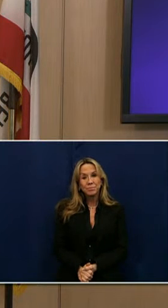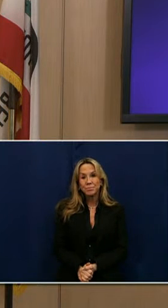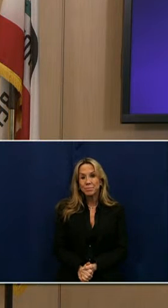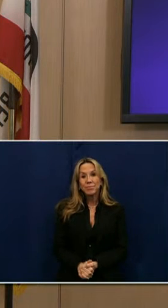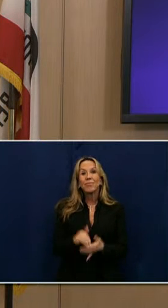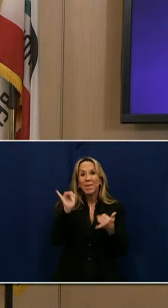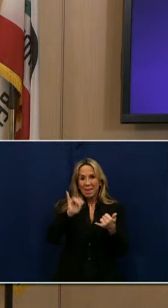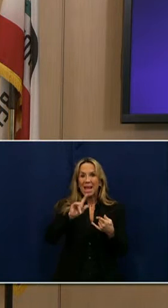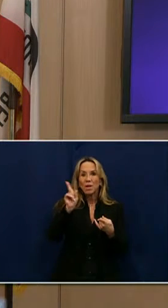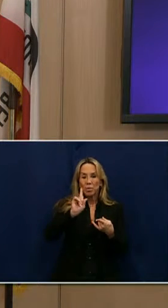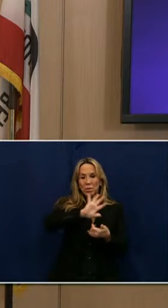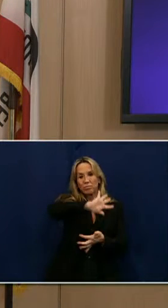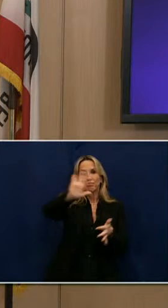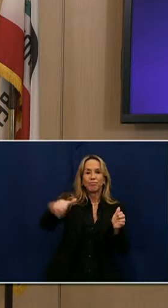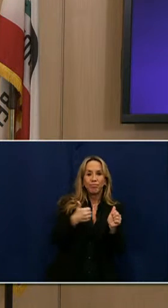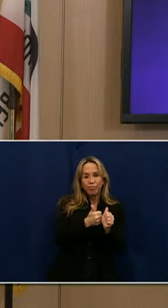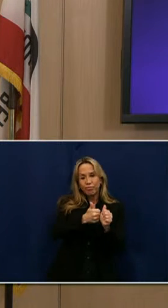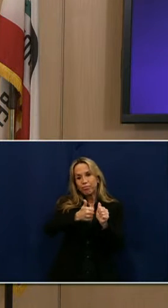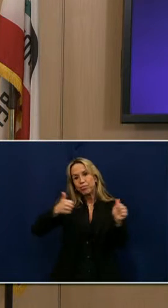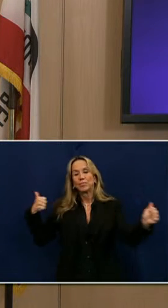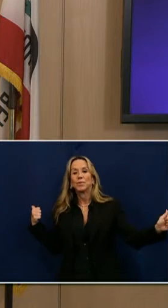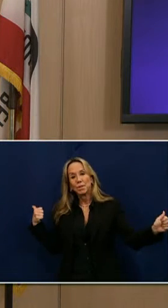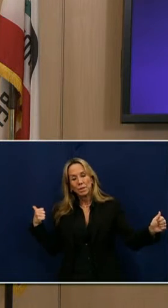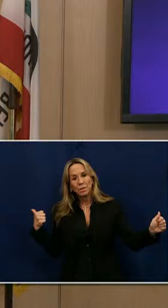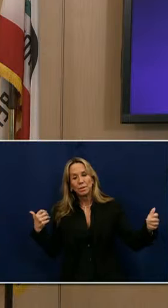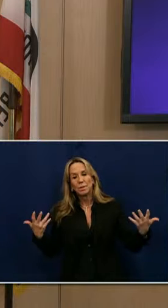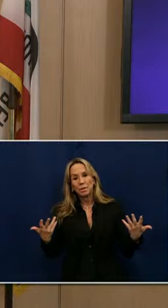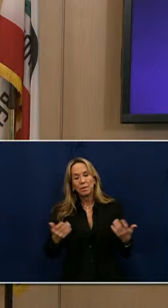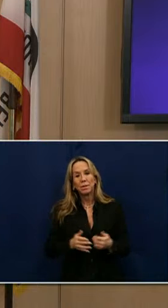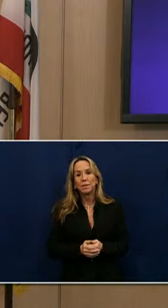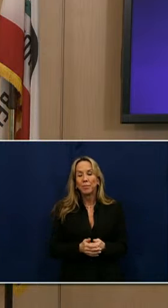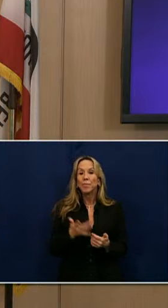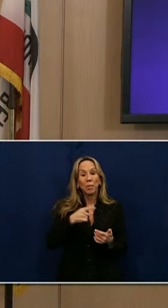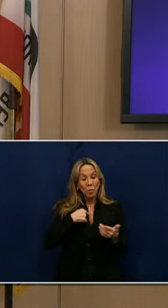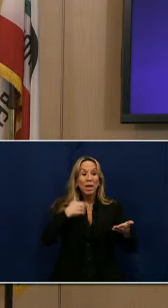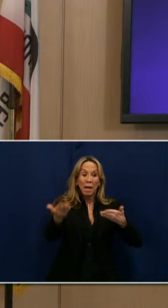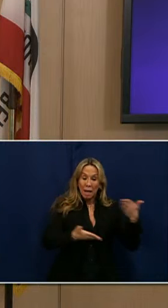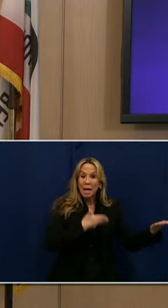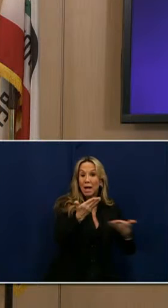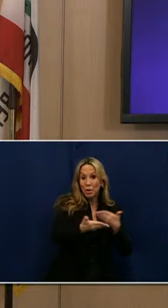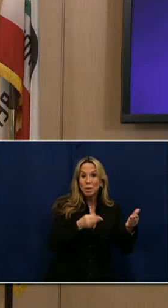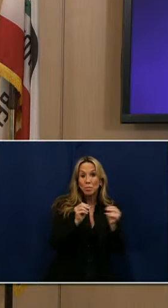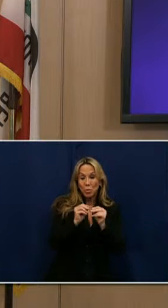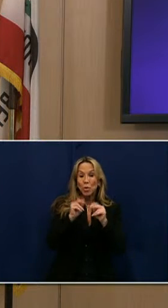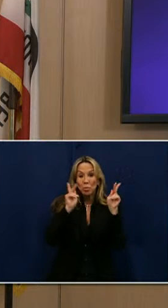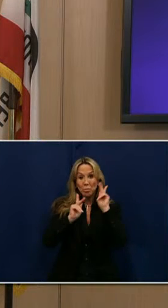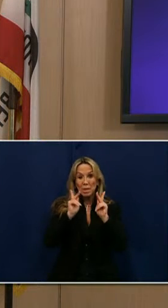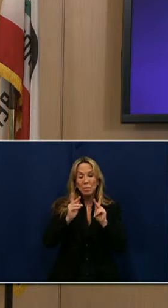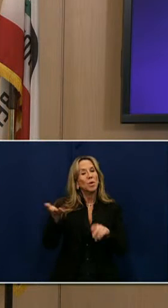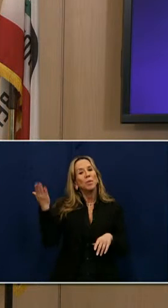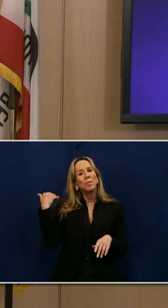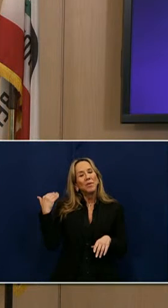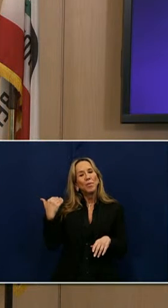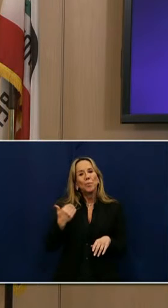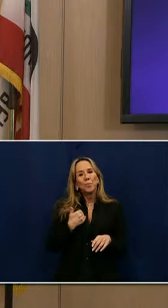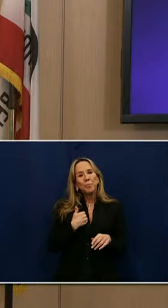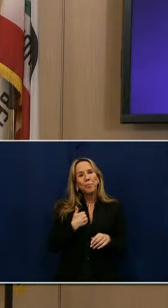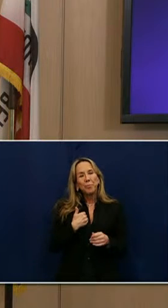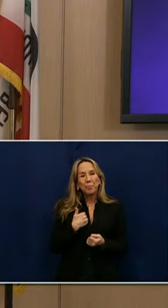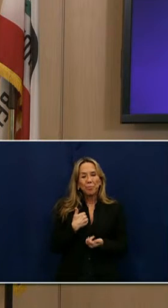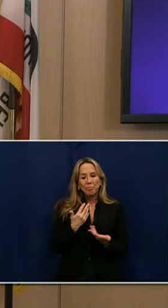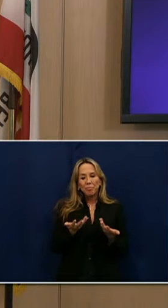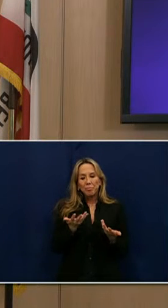That's where the backlog occurs. So that's, again, we are bringing on more people. Previously, we had actually